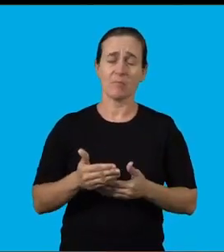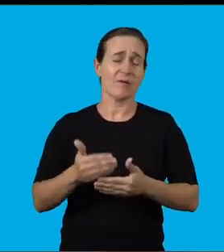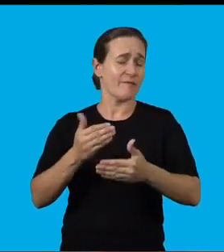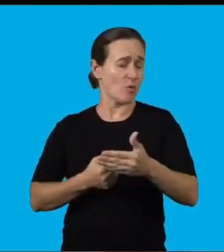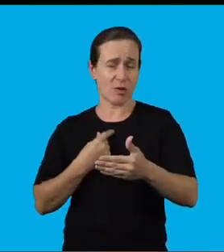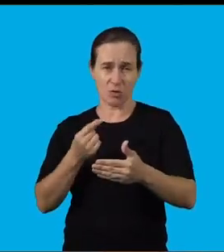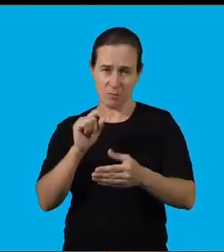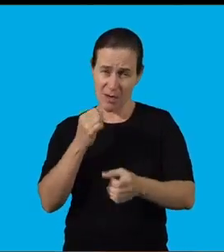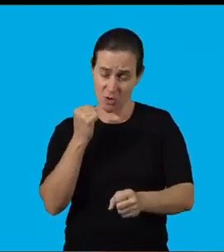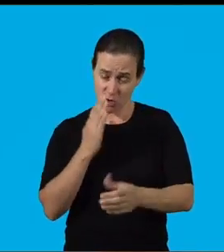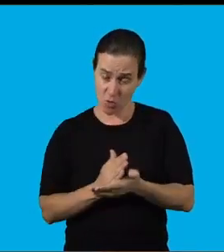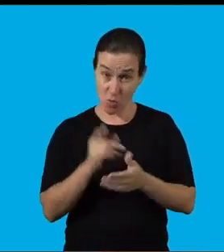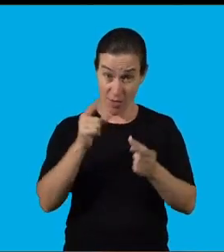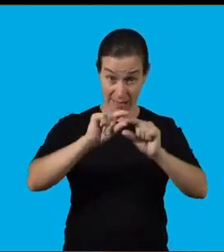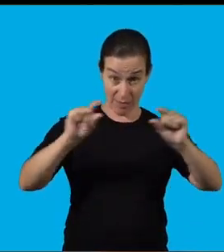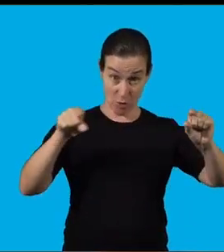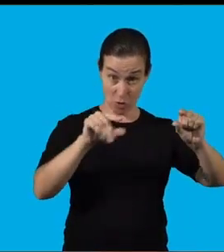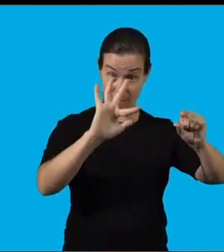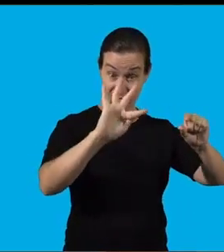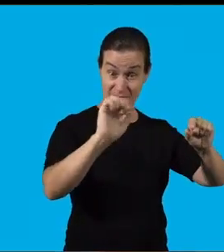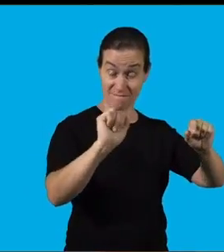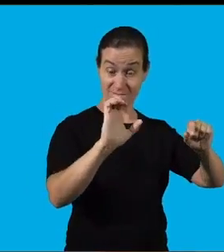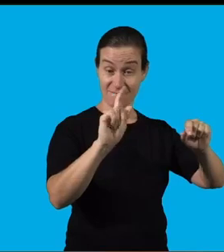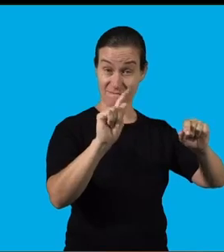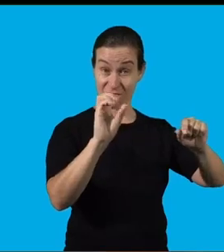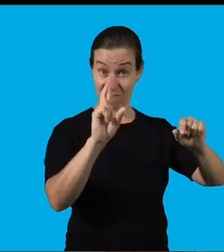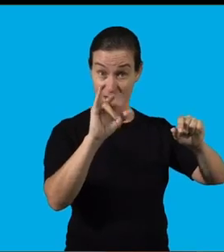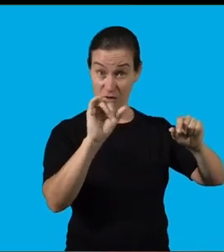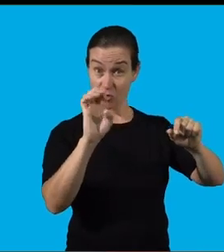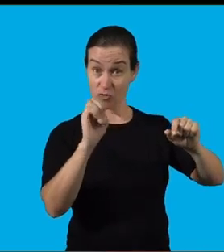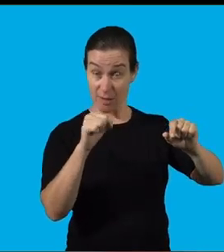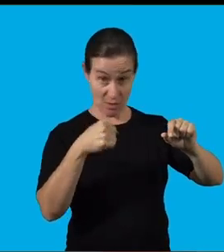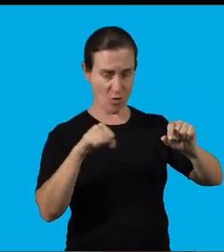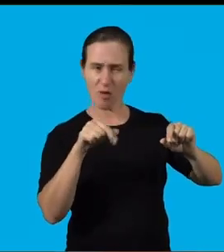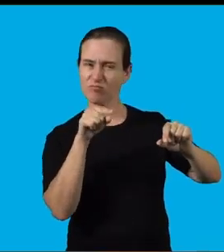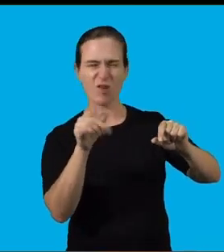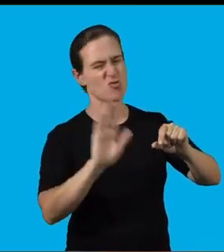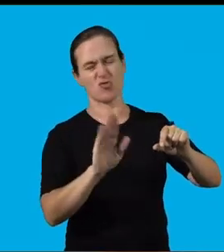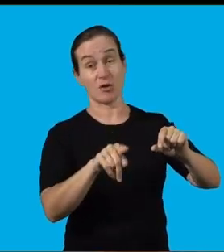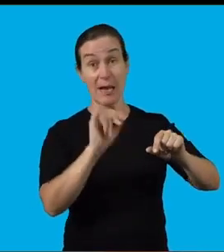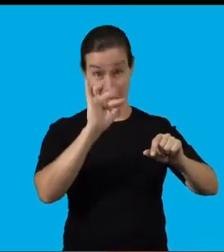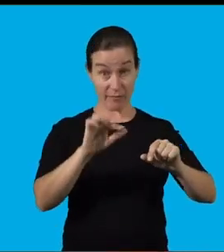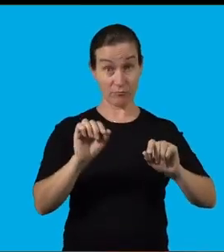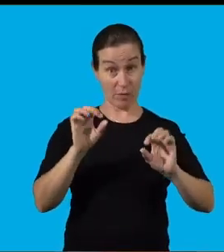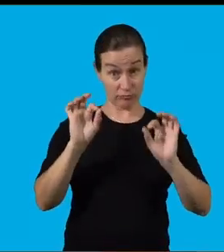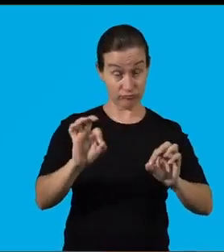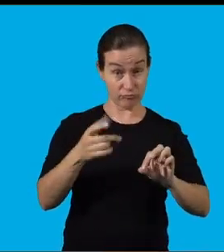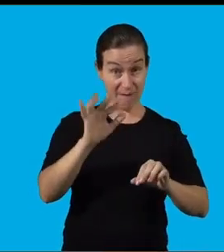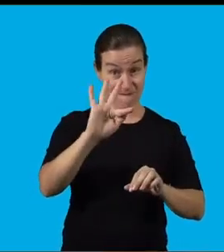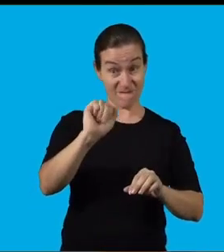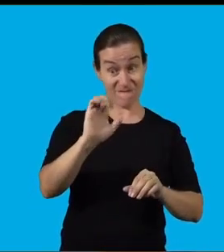before you even look at that, make sure that the equation they gave you is not factorized. As you can see, it's not factorized. If it was factorized, there'd be 3